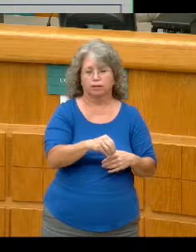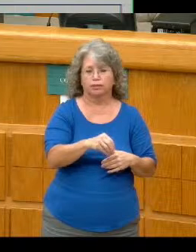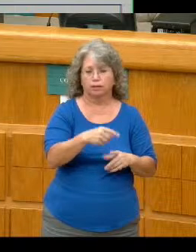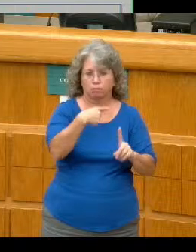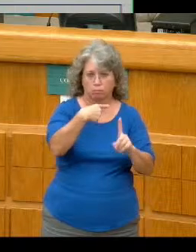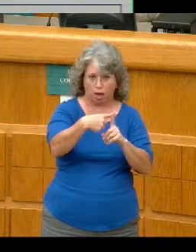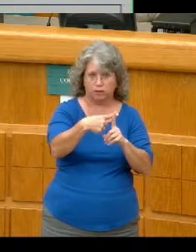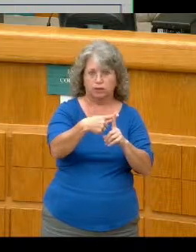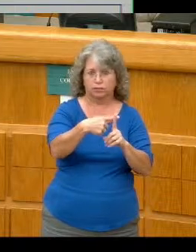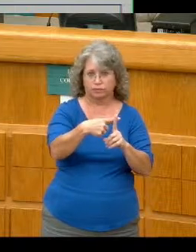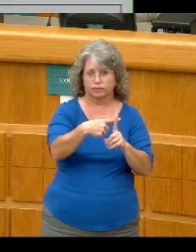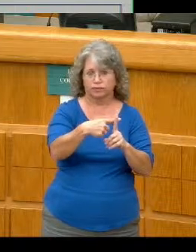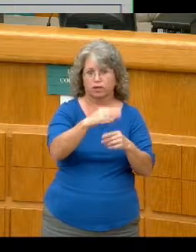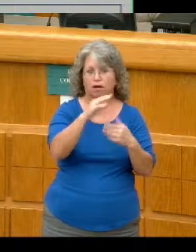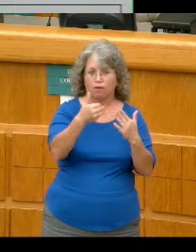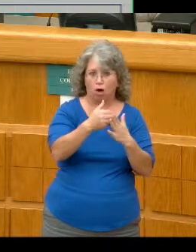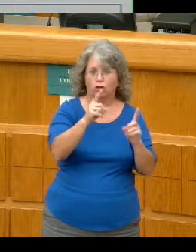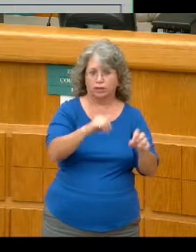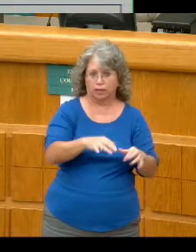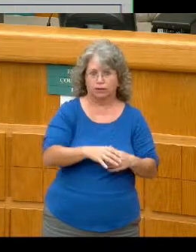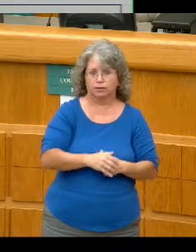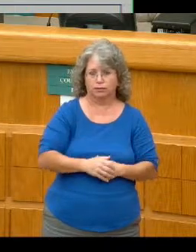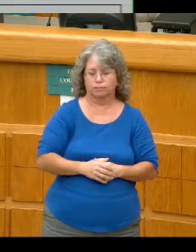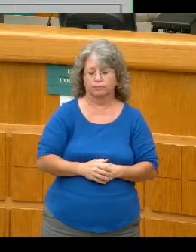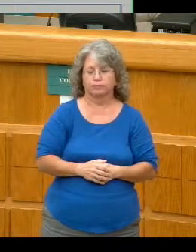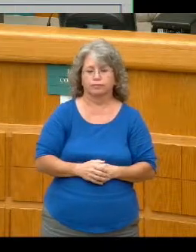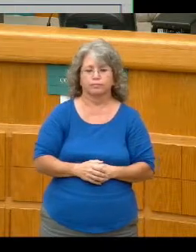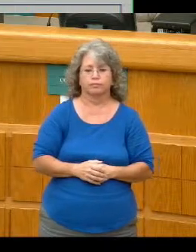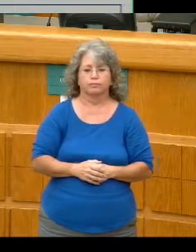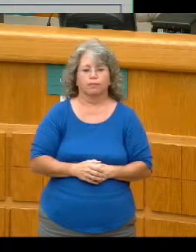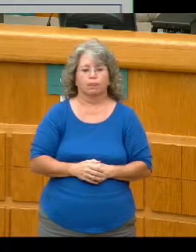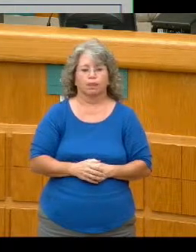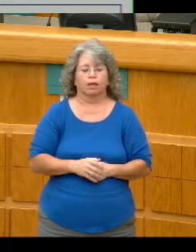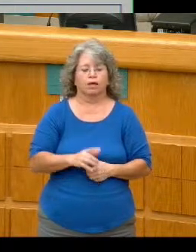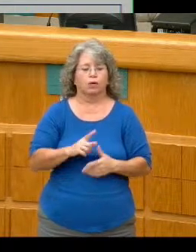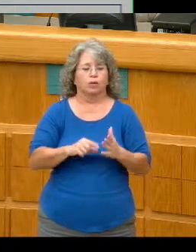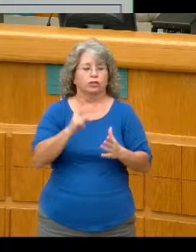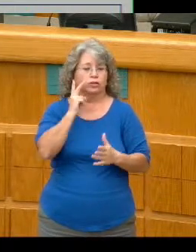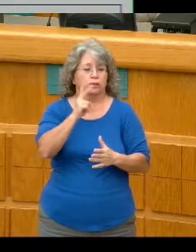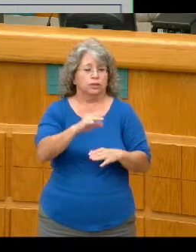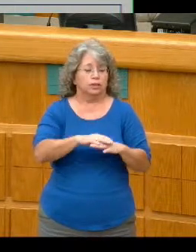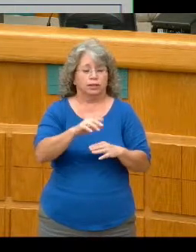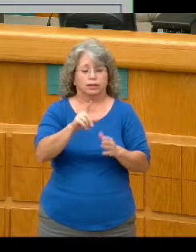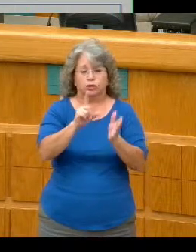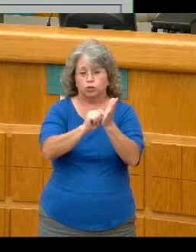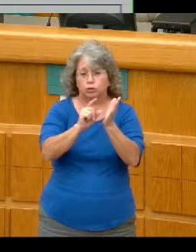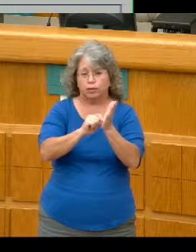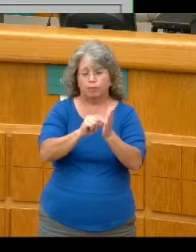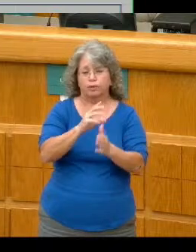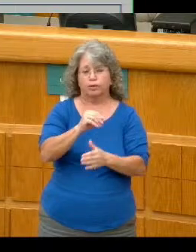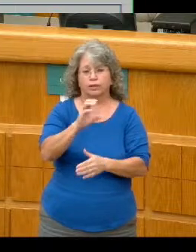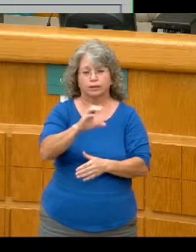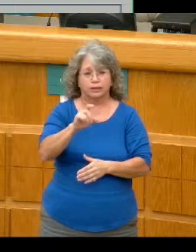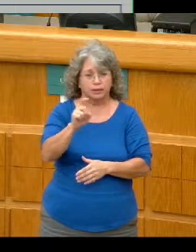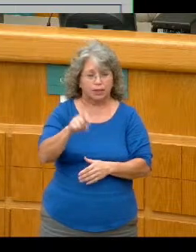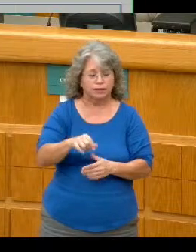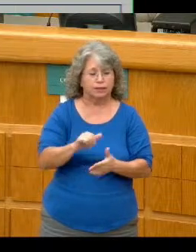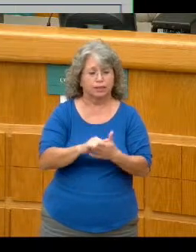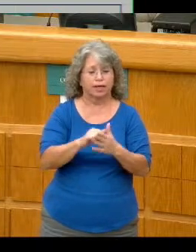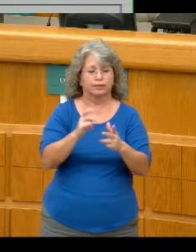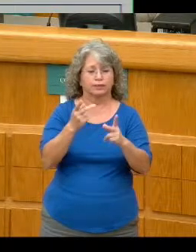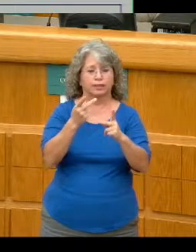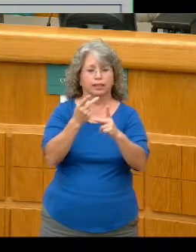moving in the right direction. They're coming down. You can see that trend. Now, what you see in the newspaper, or you see on cctexas.com,